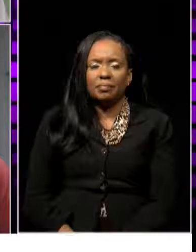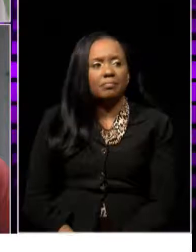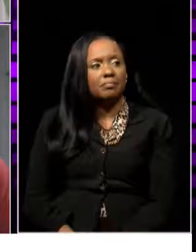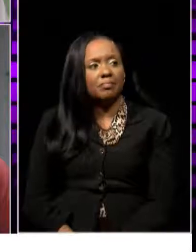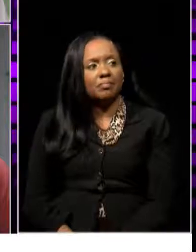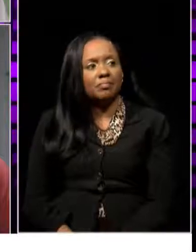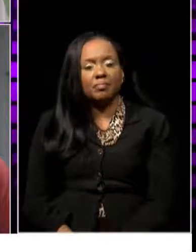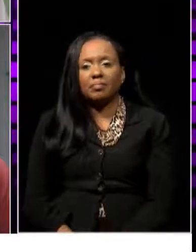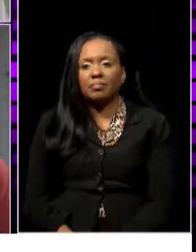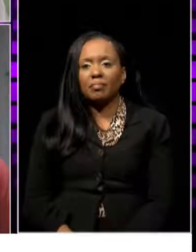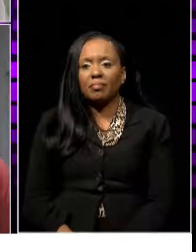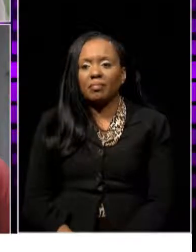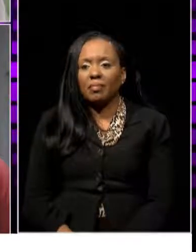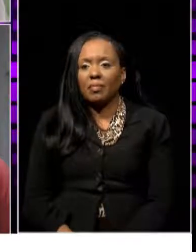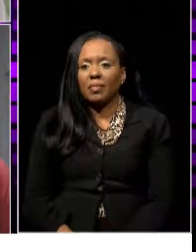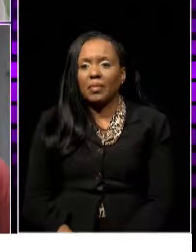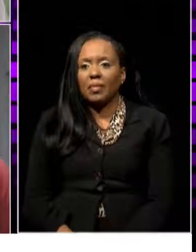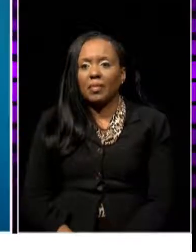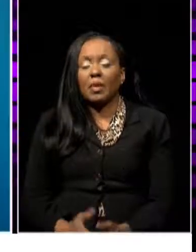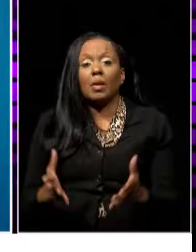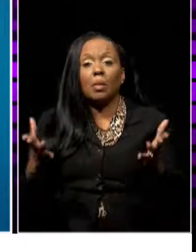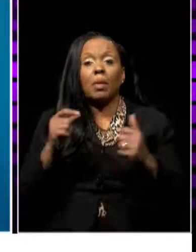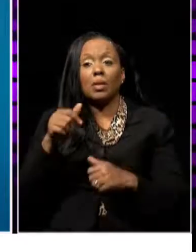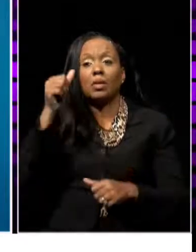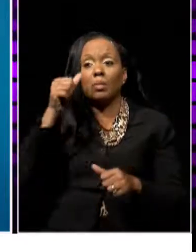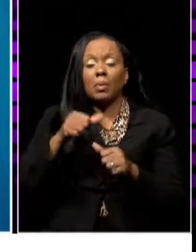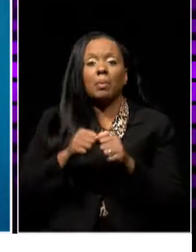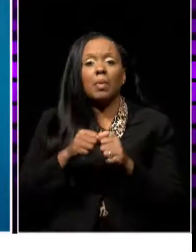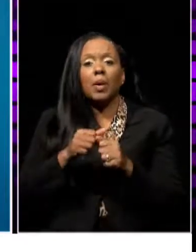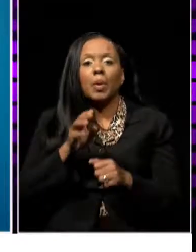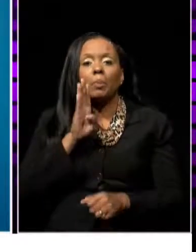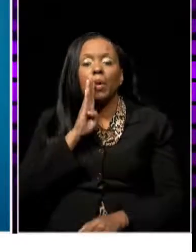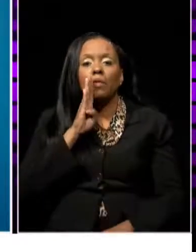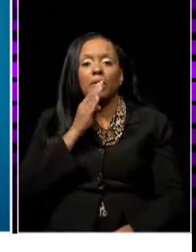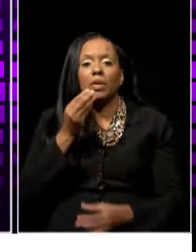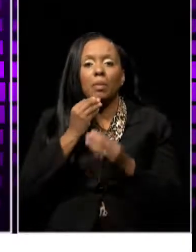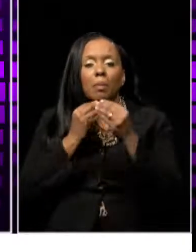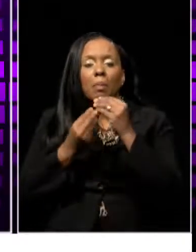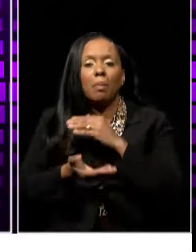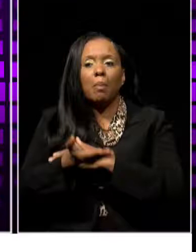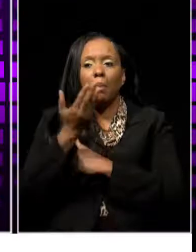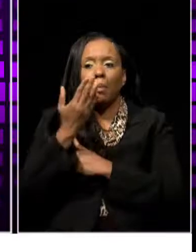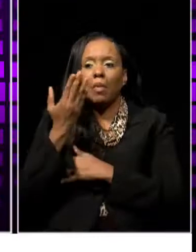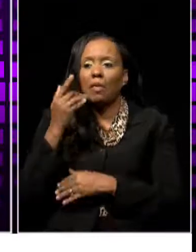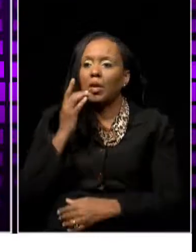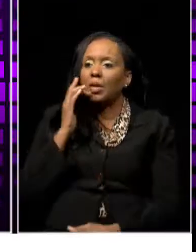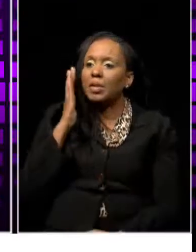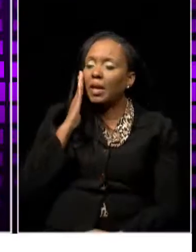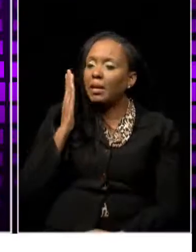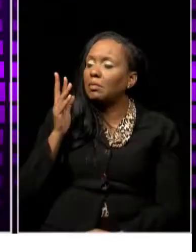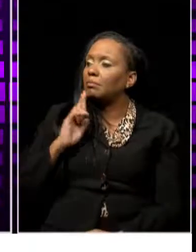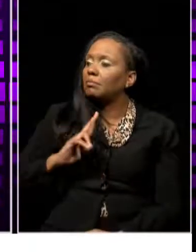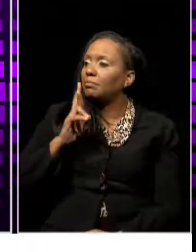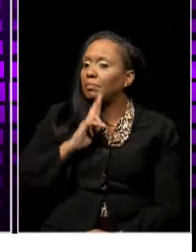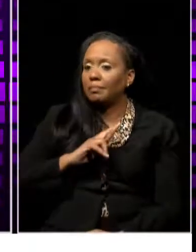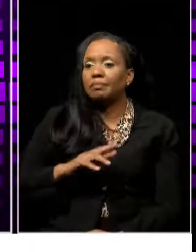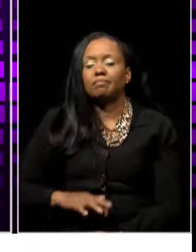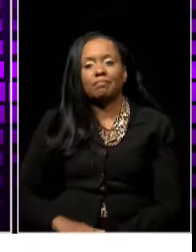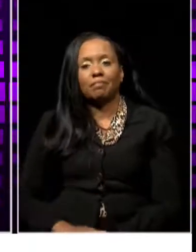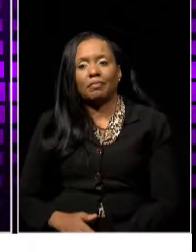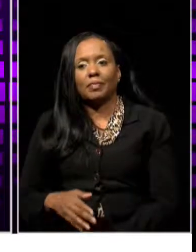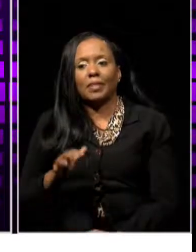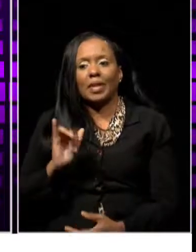again, just remember this breakfast for two voucher at the Pure Ocean Hotel, and that's our giveaway today. We've